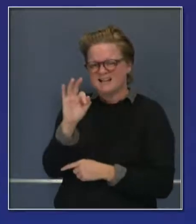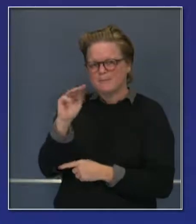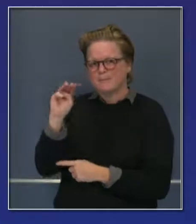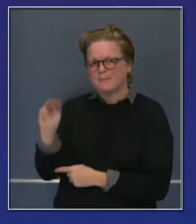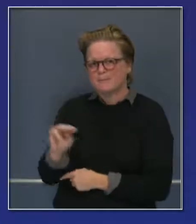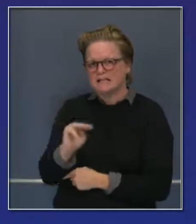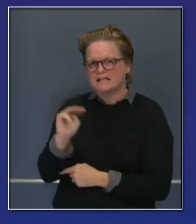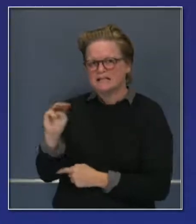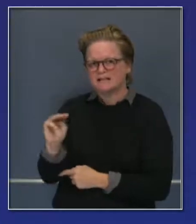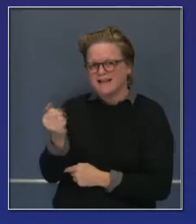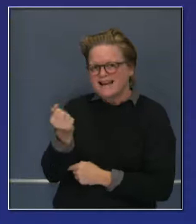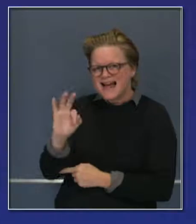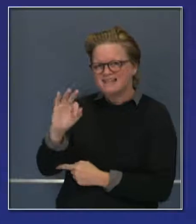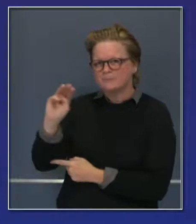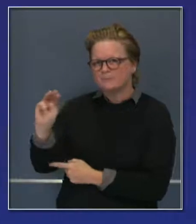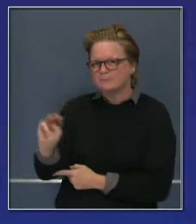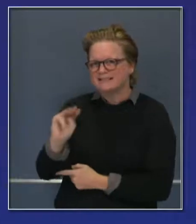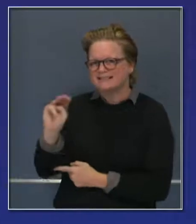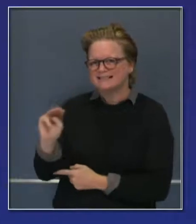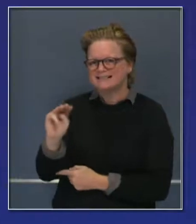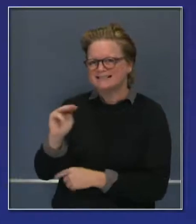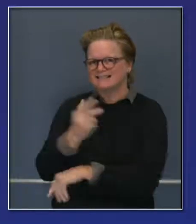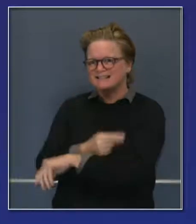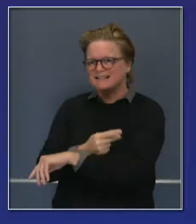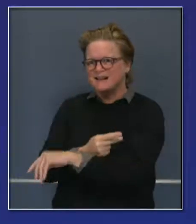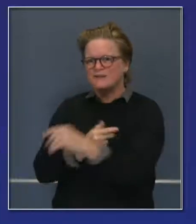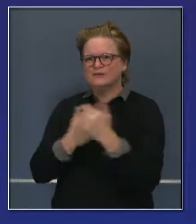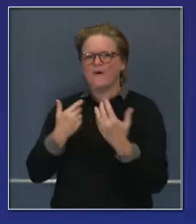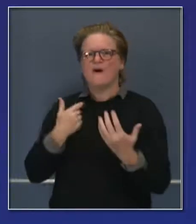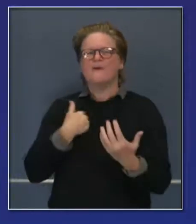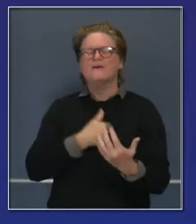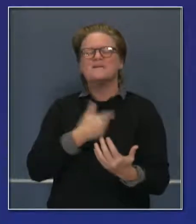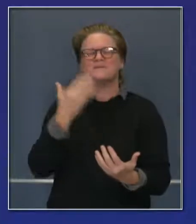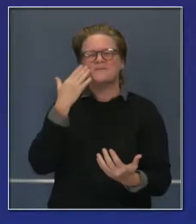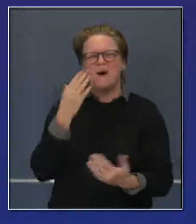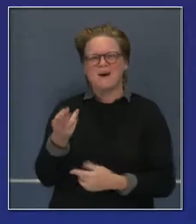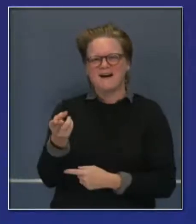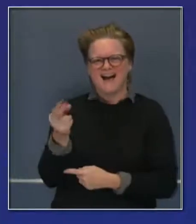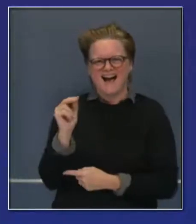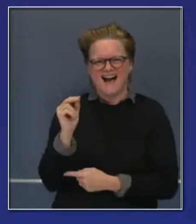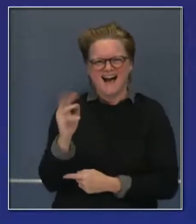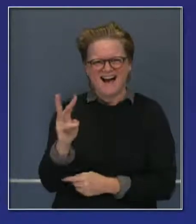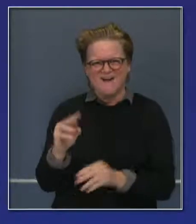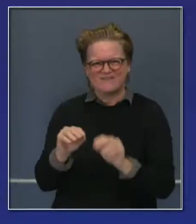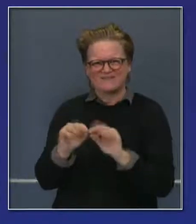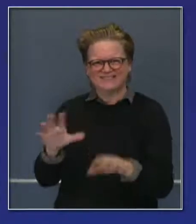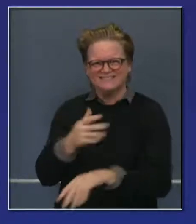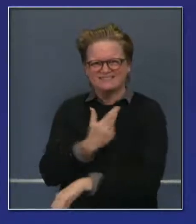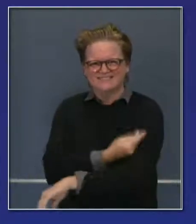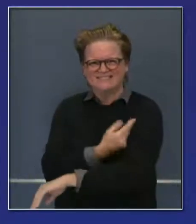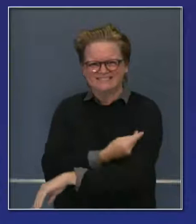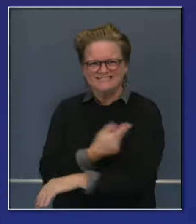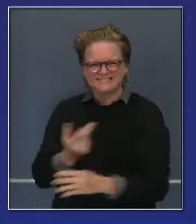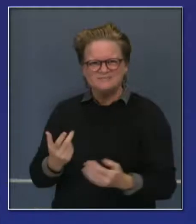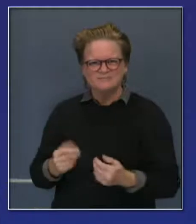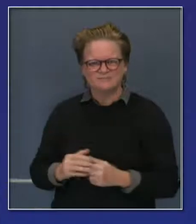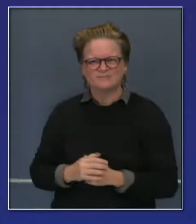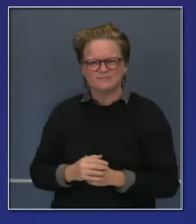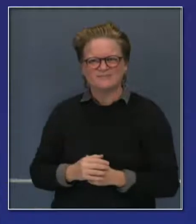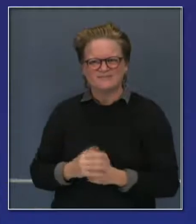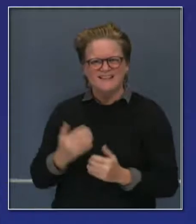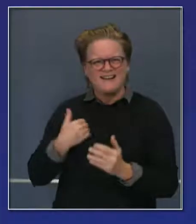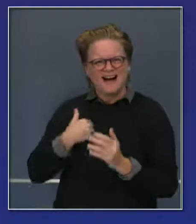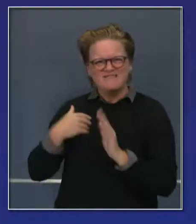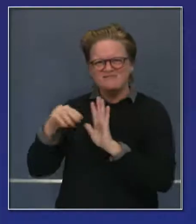how to distribute vaccines of all types. We have well-established networks, well-established protocols. We want to build